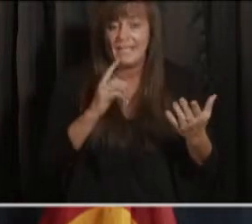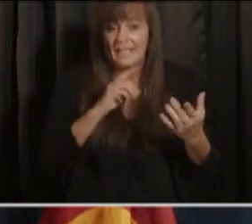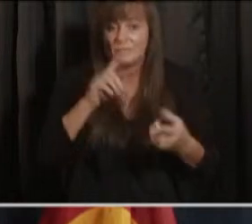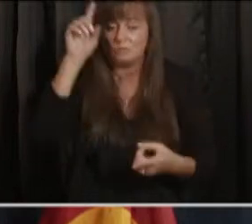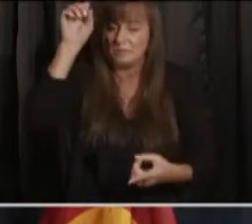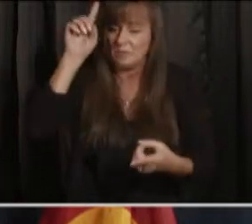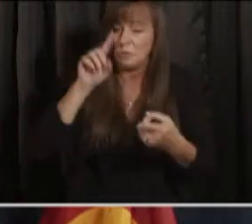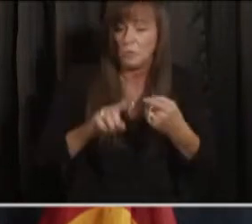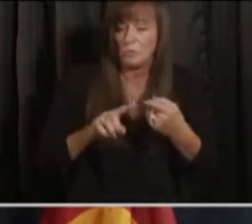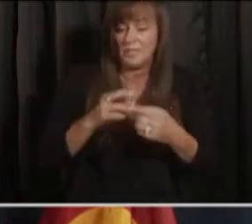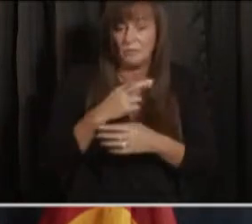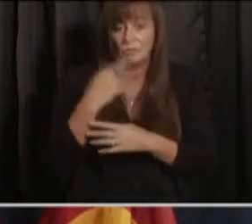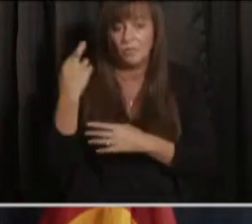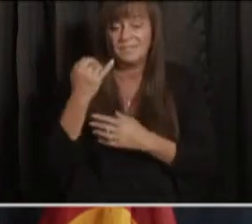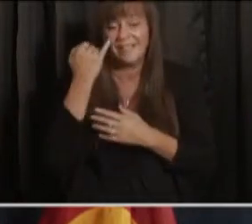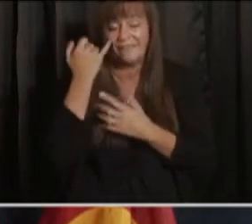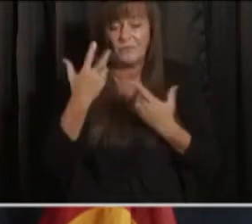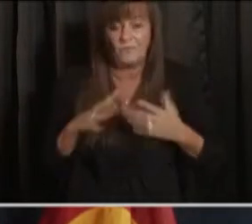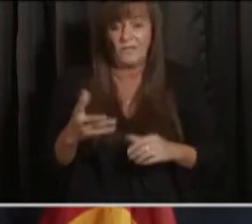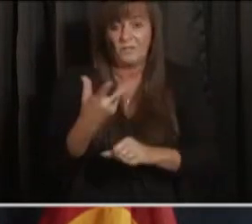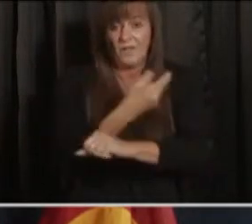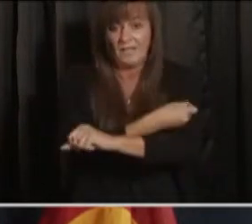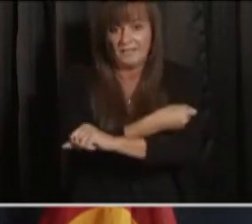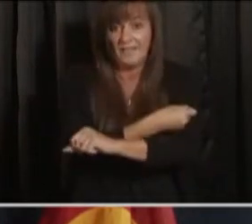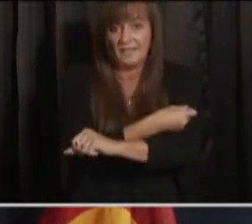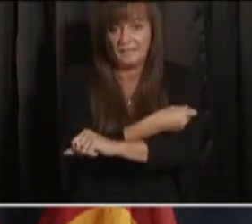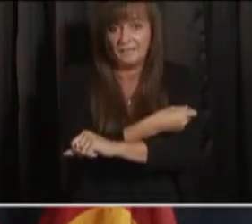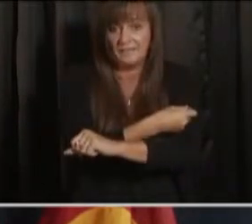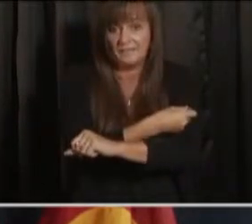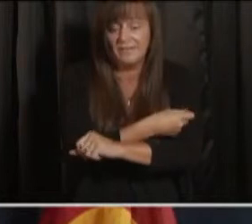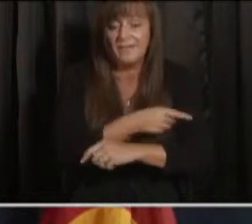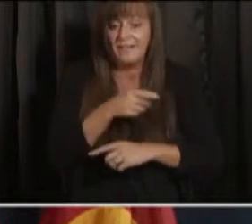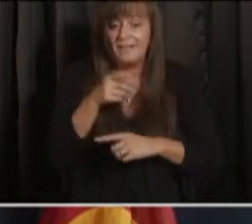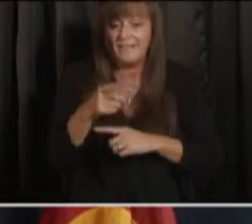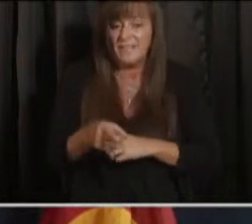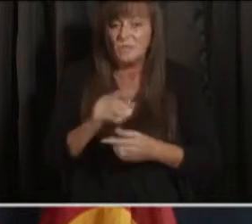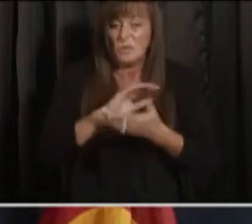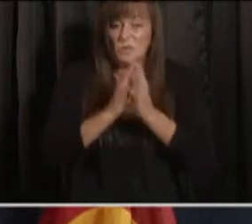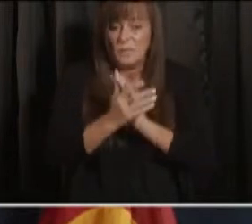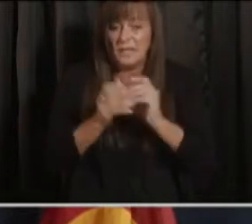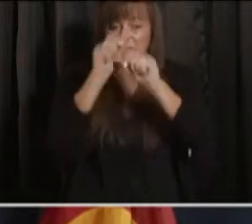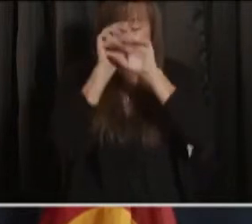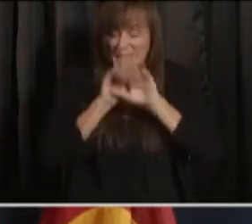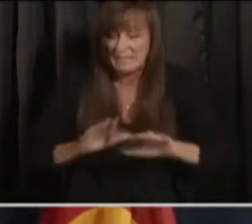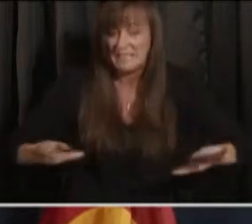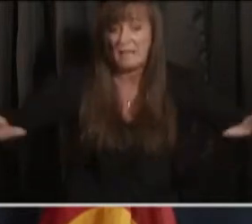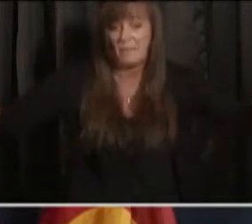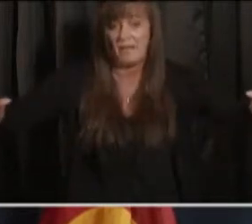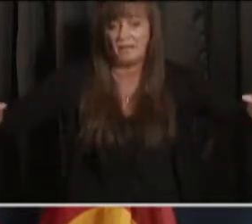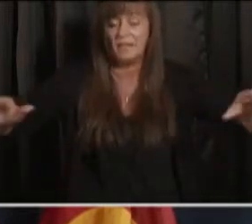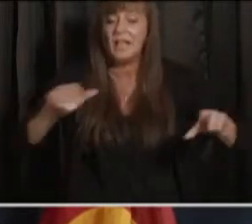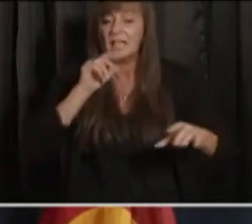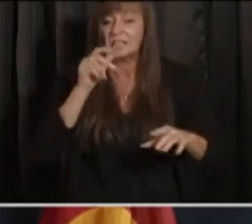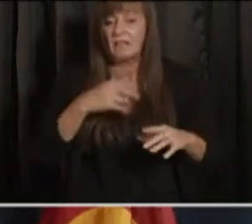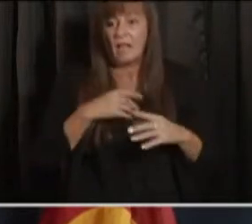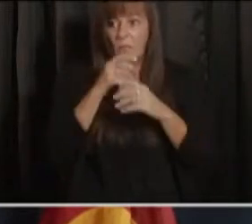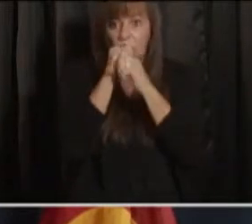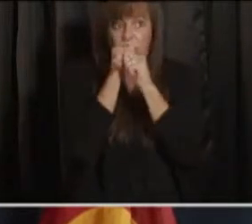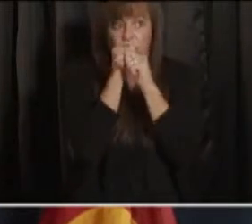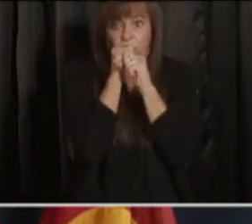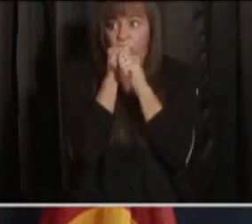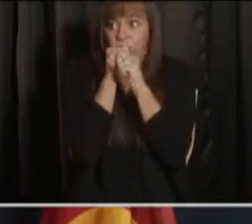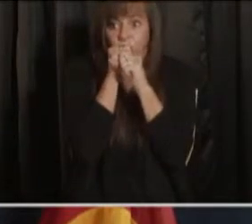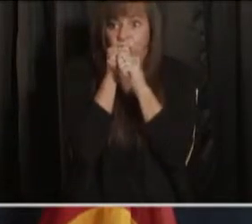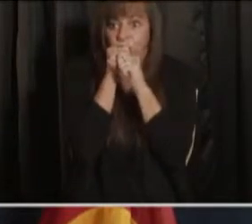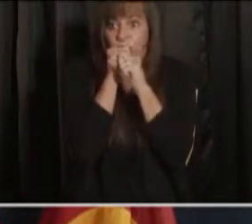significantly reduced in risk if you are vaccinated. And this is, again, going to be an endemic illness. It's not like I'm going to hold my breath and it'll be over in